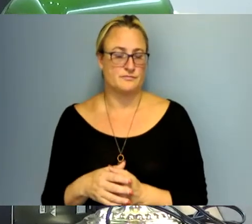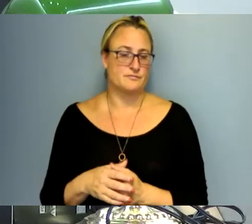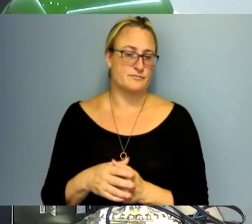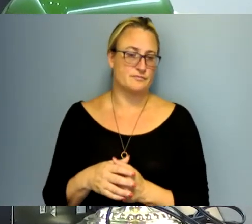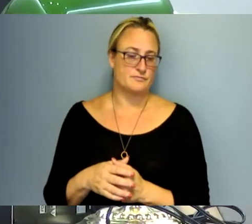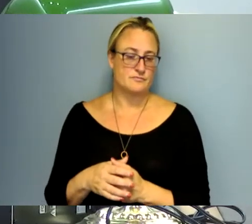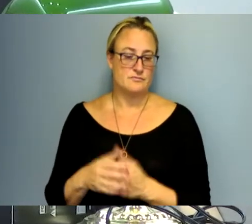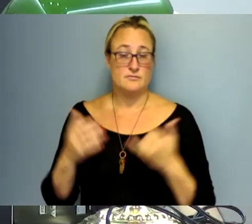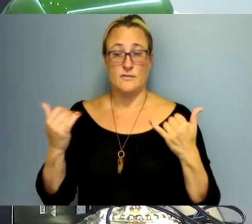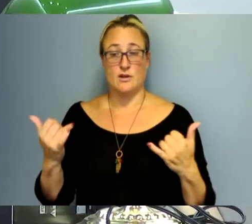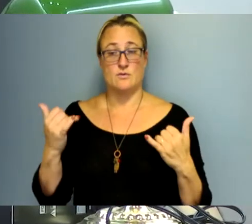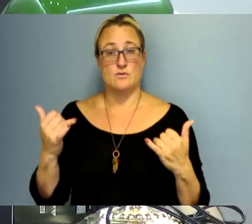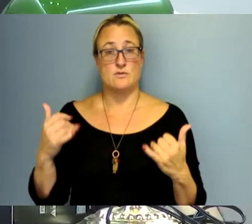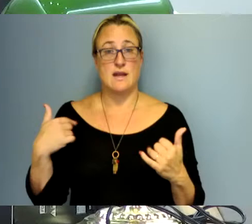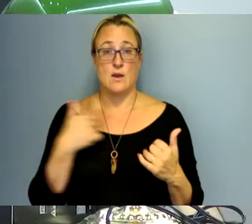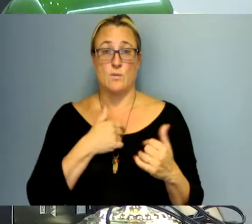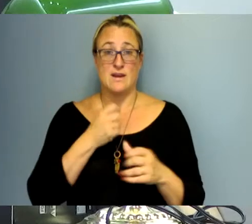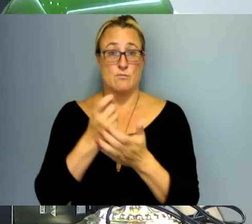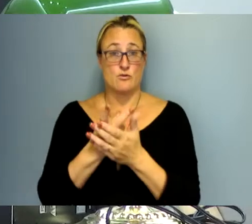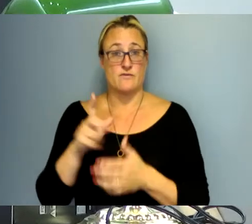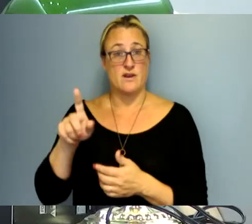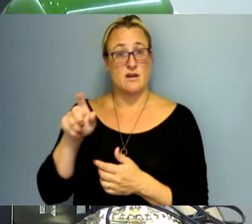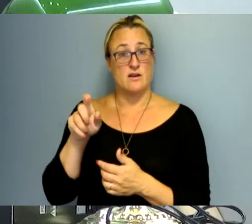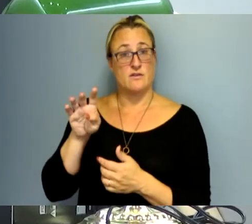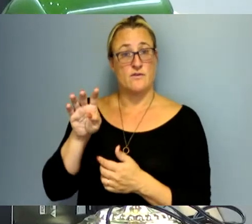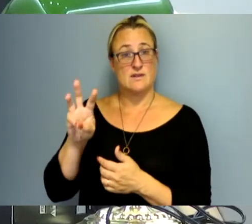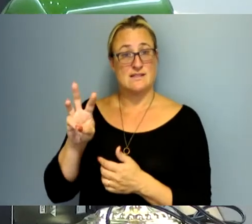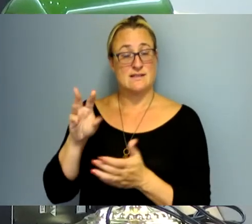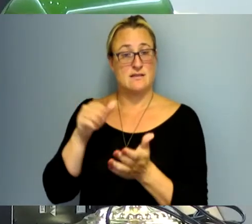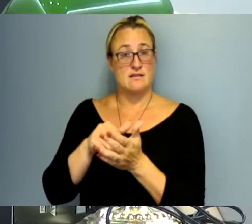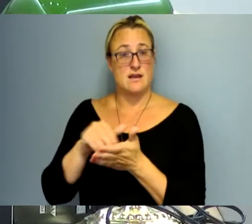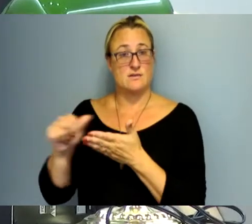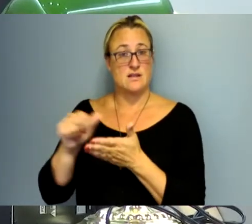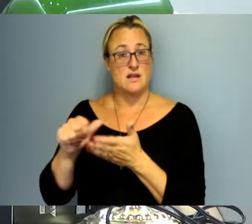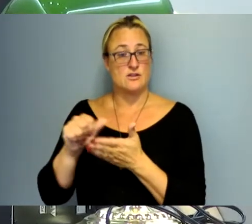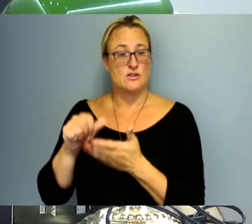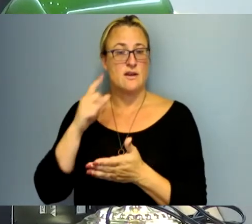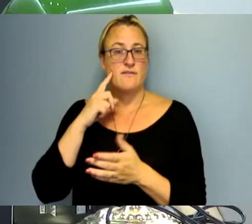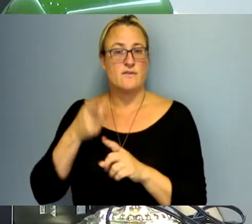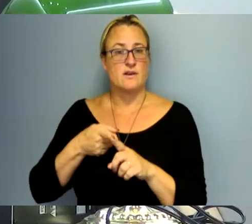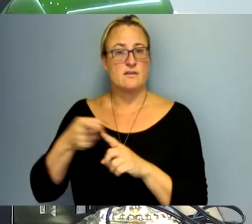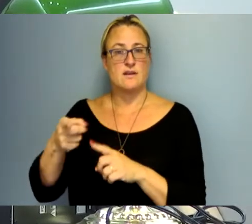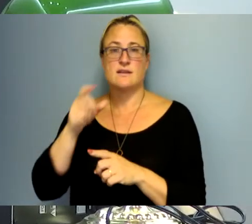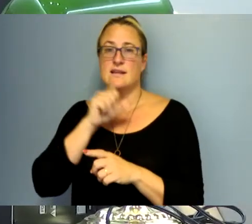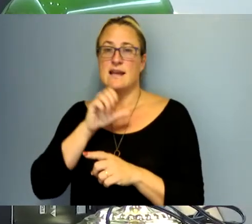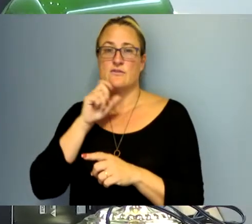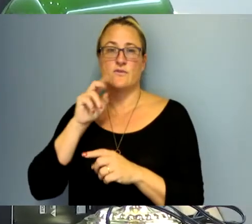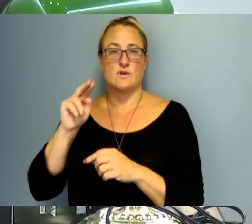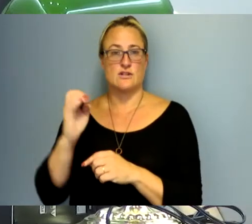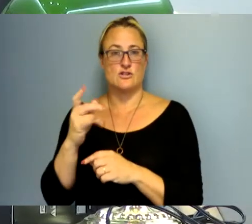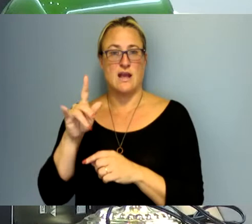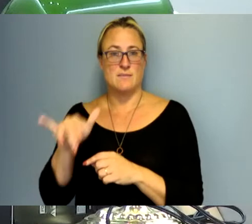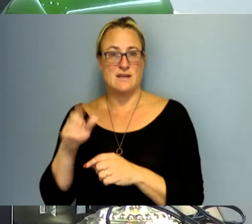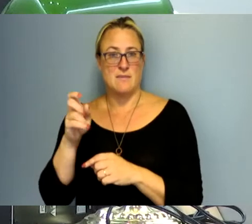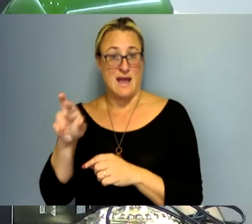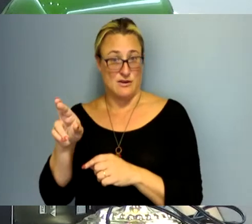commissioners approved about $146,000 for the Area Agency on Aging in the Chamonix Manor, taking care of our seniors,